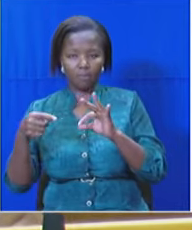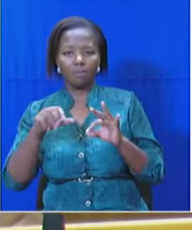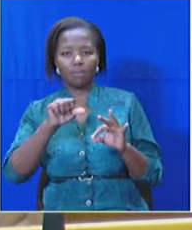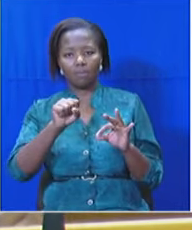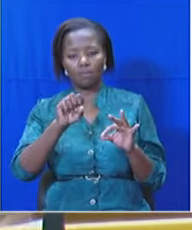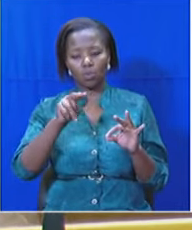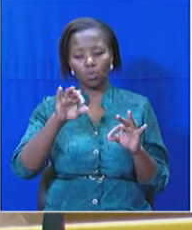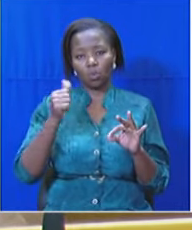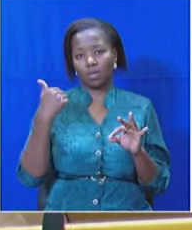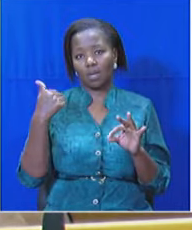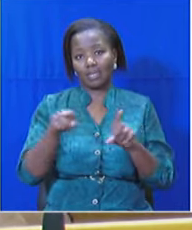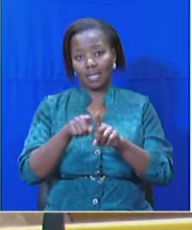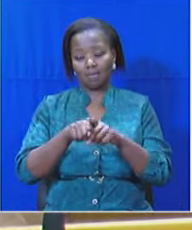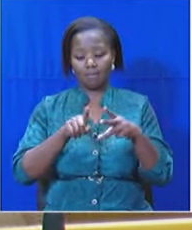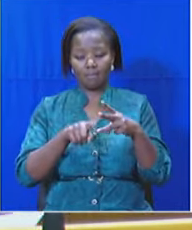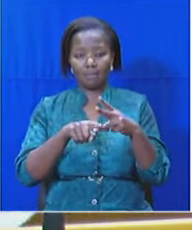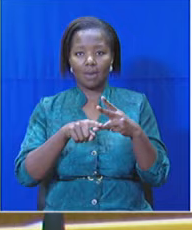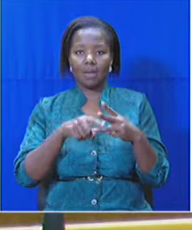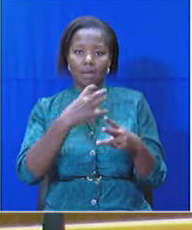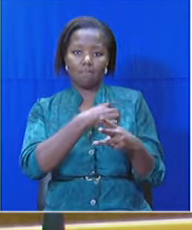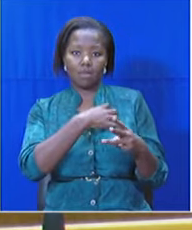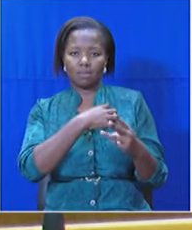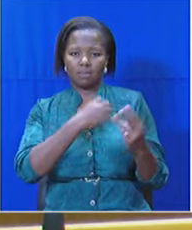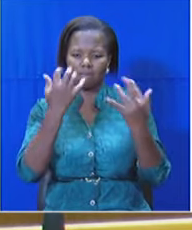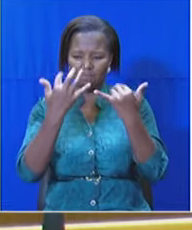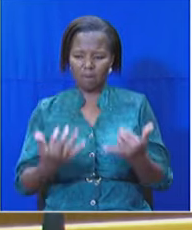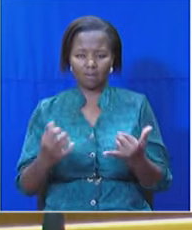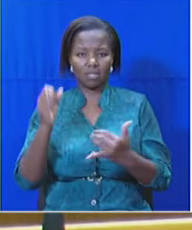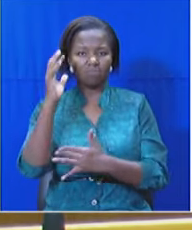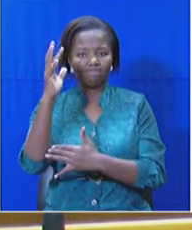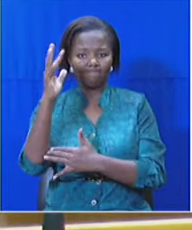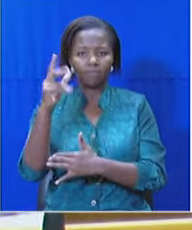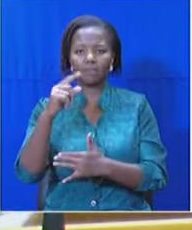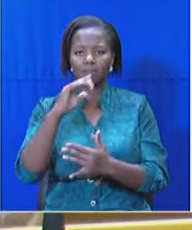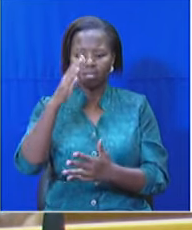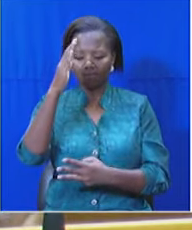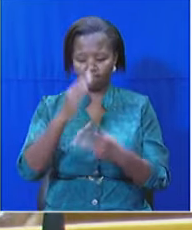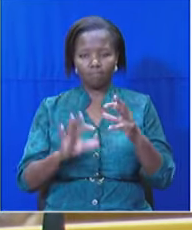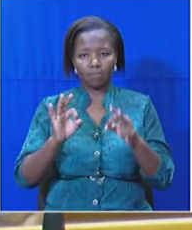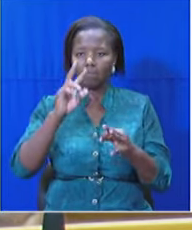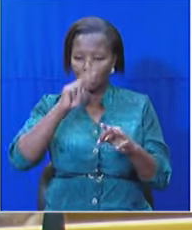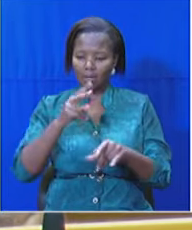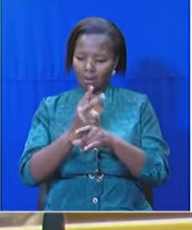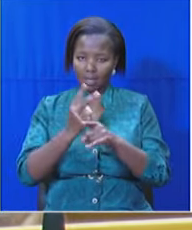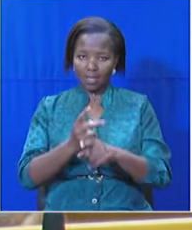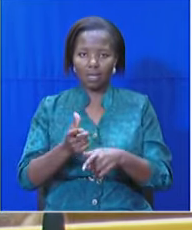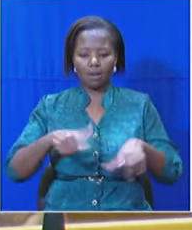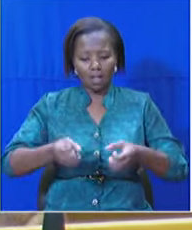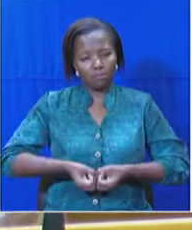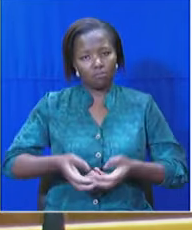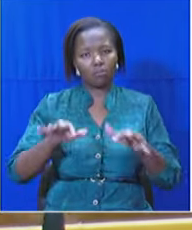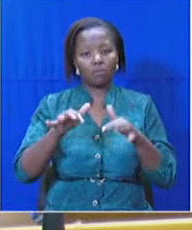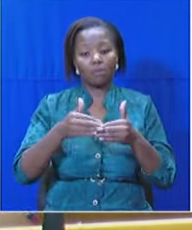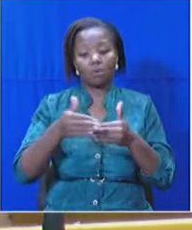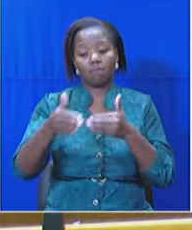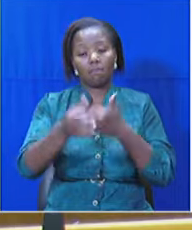minister budget vote, confirms that there's a need to reopen the lodging of claims for restitution of land for a period of 5